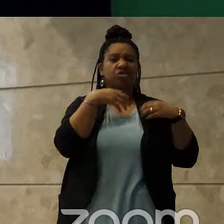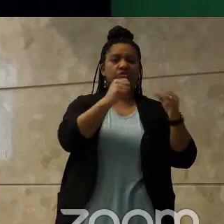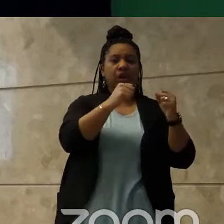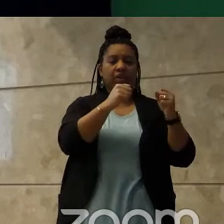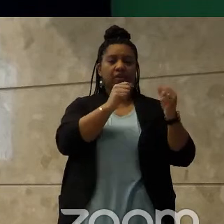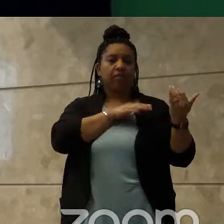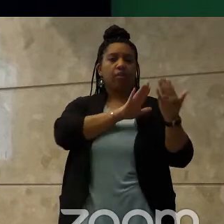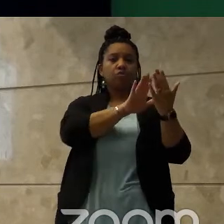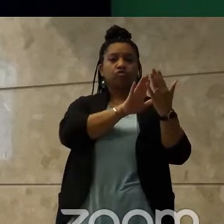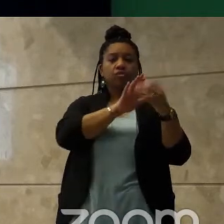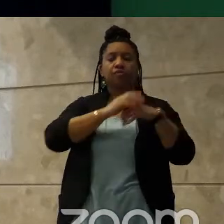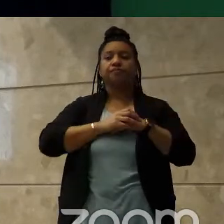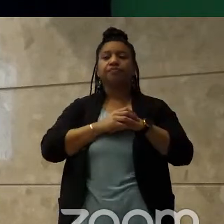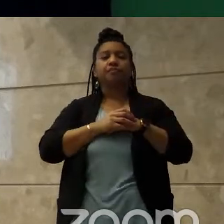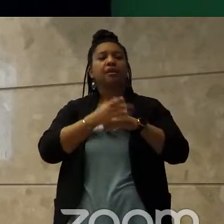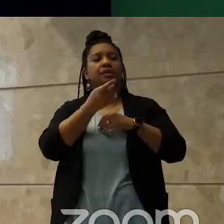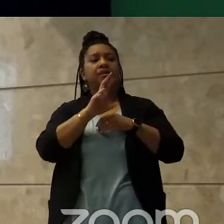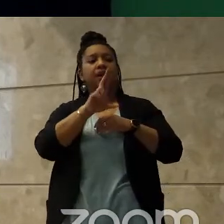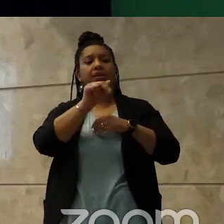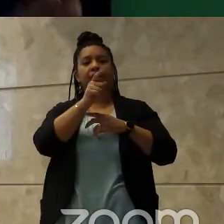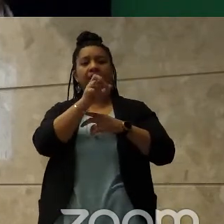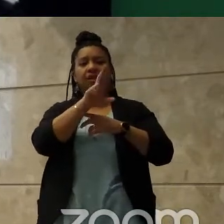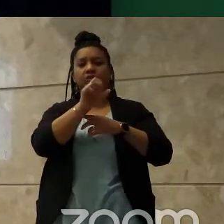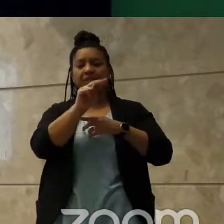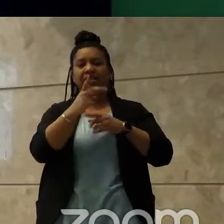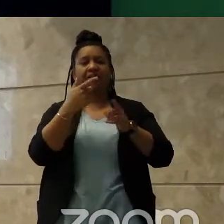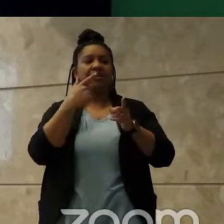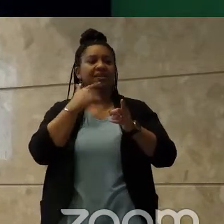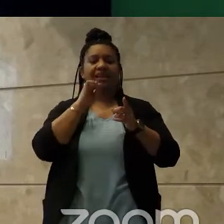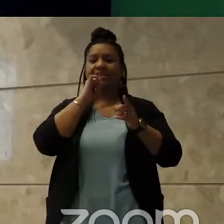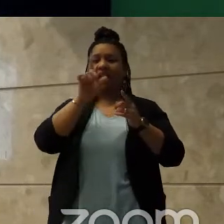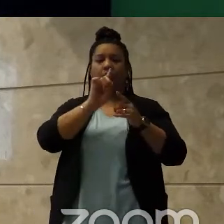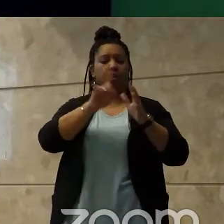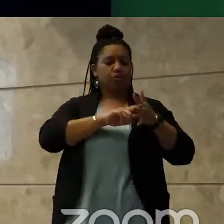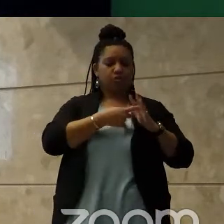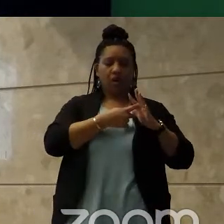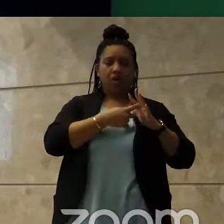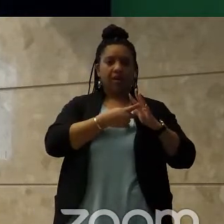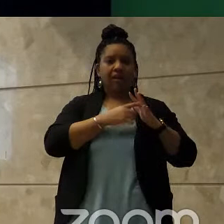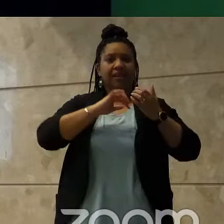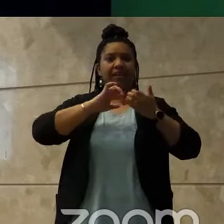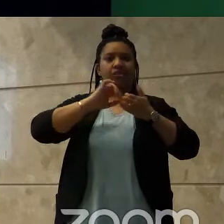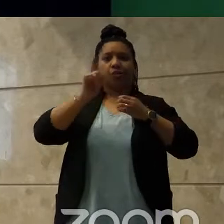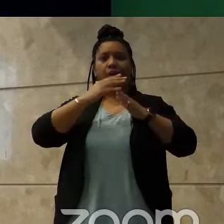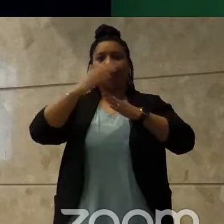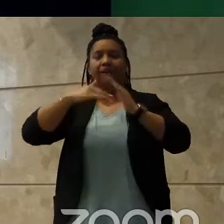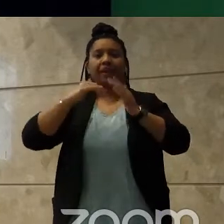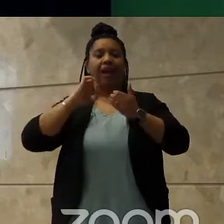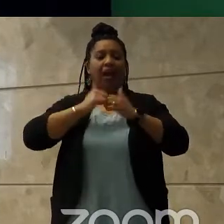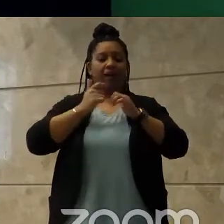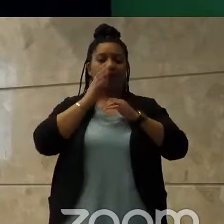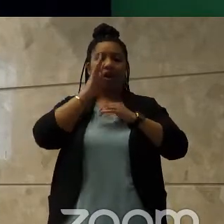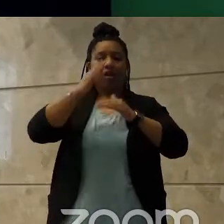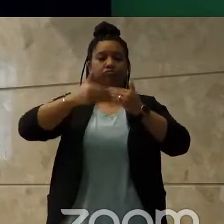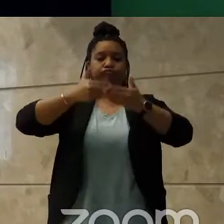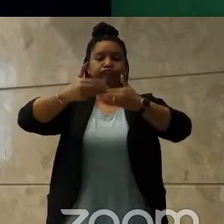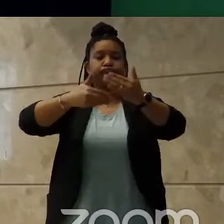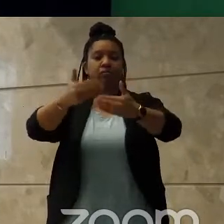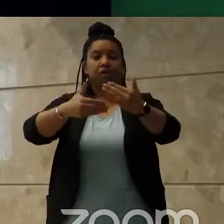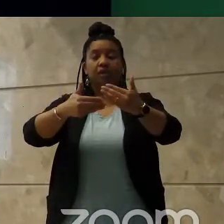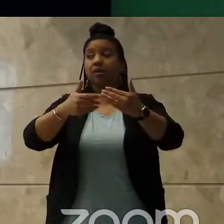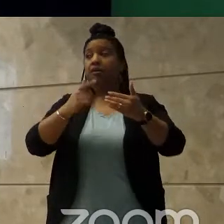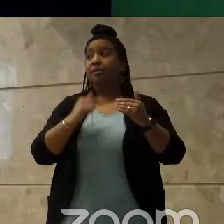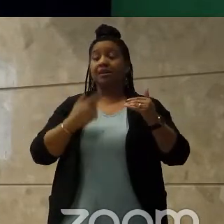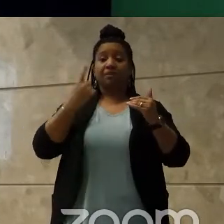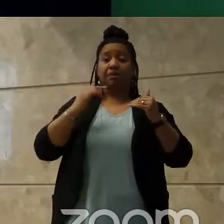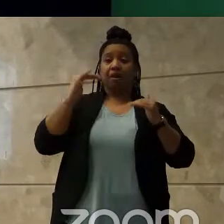and Dr. Anderson, you were saying that it's not where you start, it's how far you've come. It's an excellent point. Because two people can be like this, but one could have